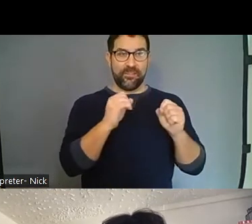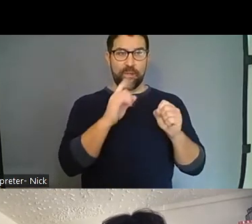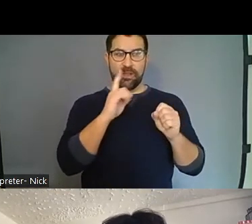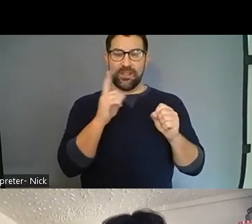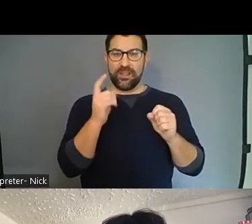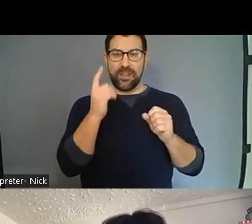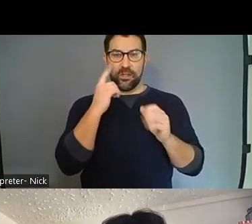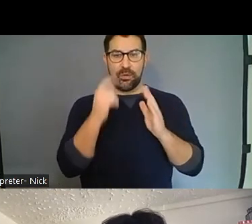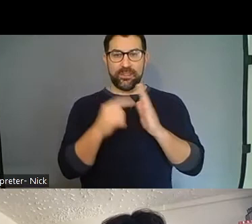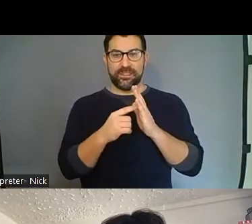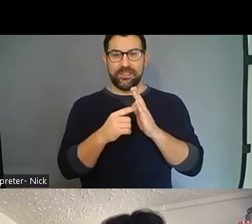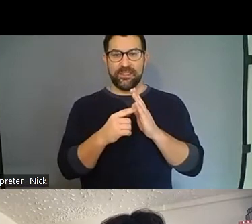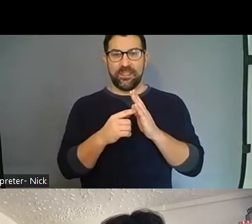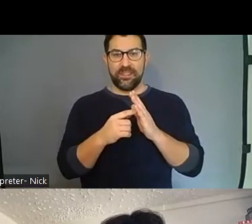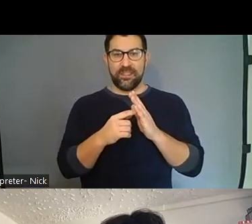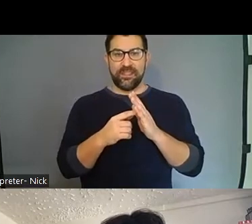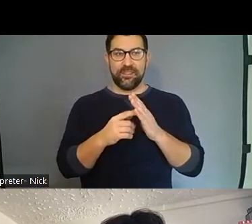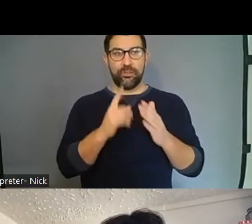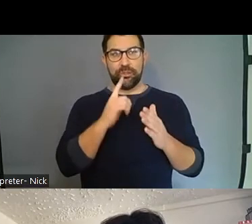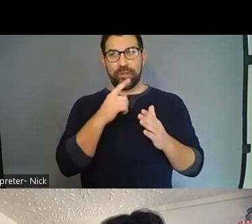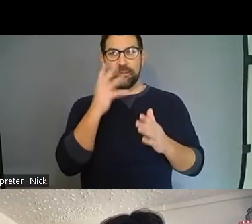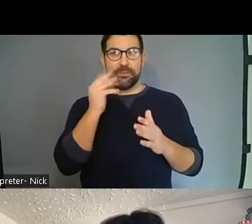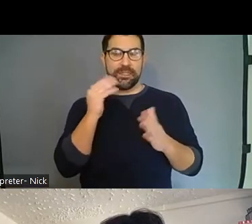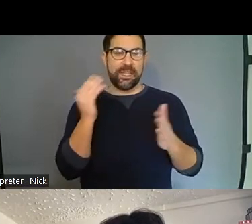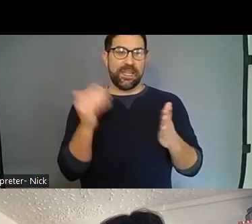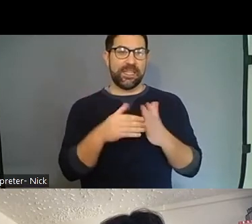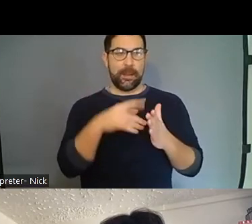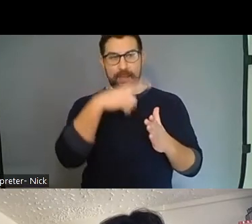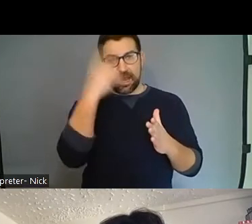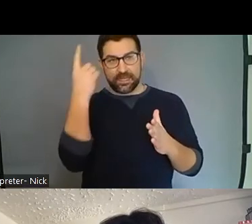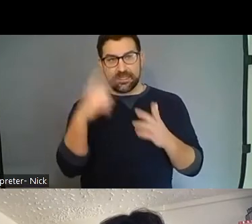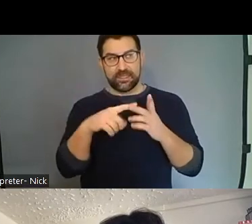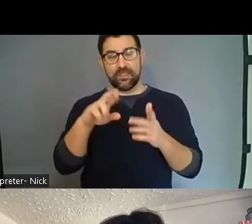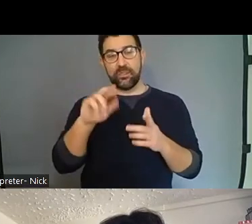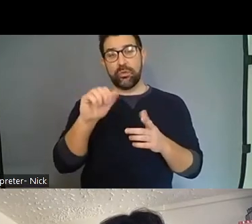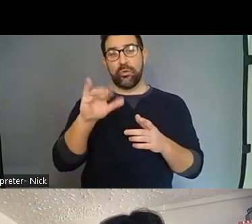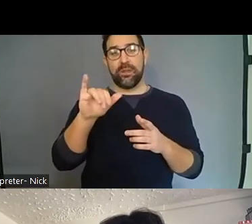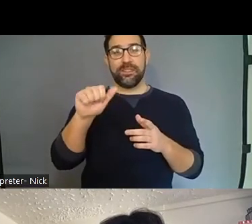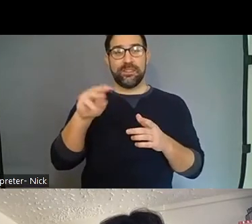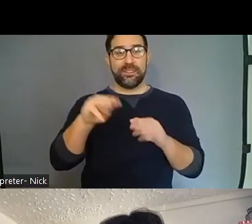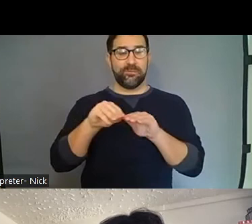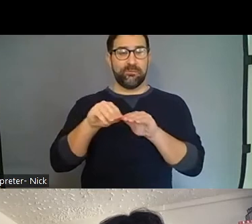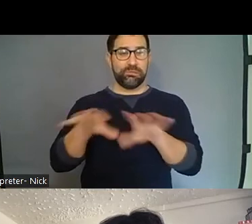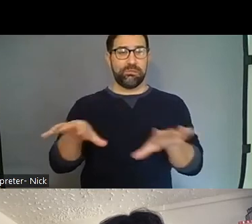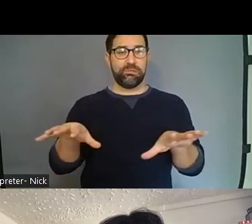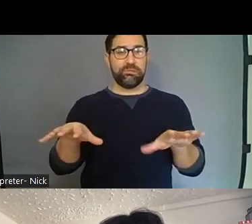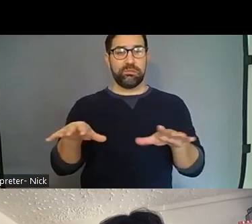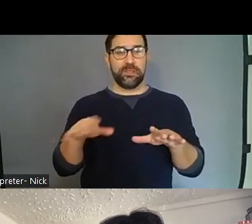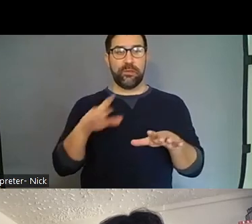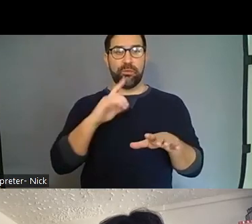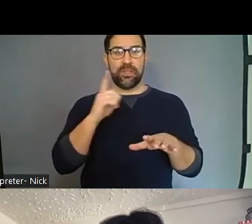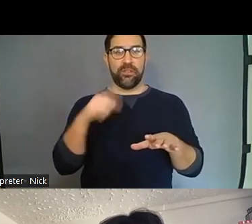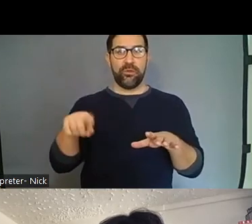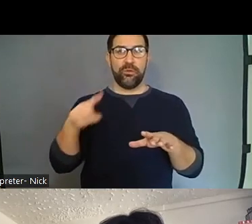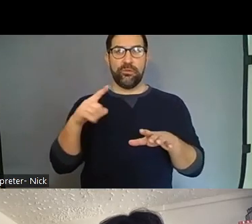certain ways that anti-Blackness and just racism and ideologies of